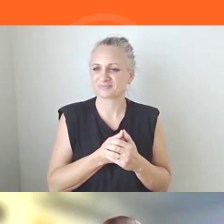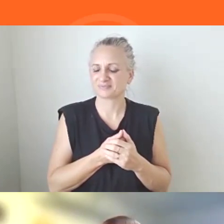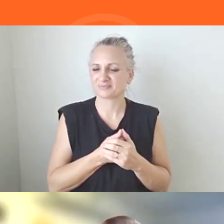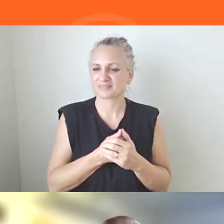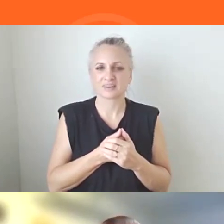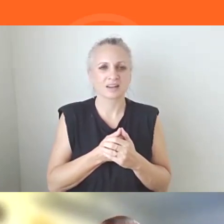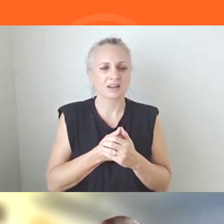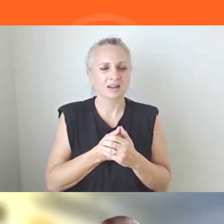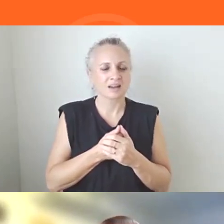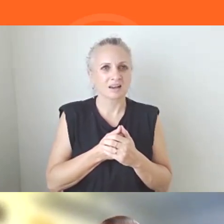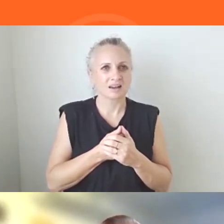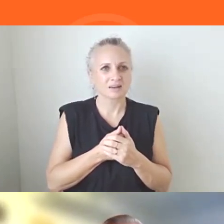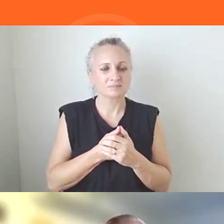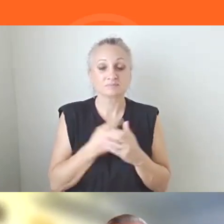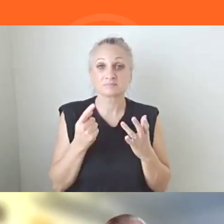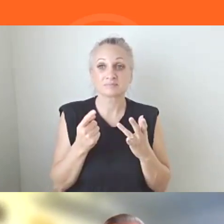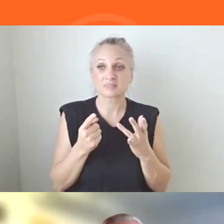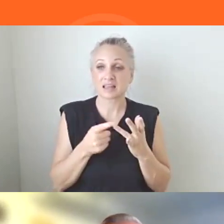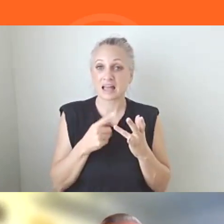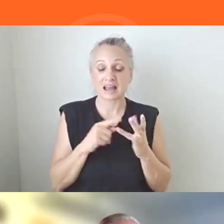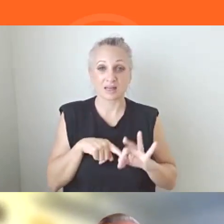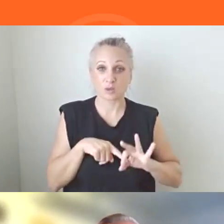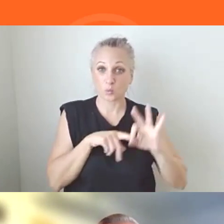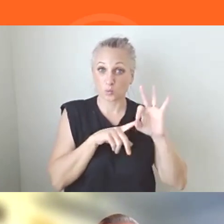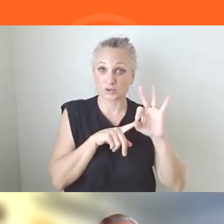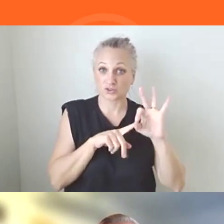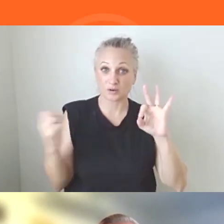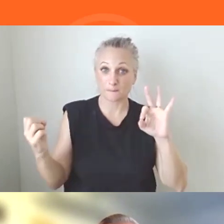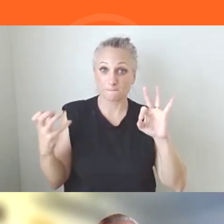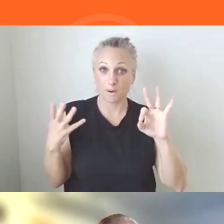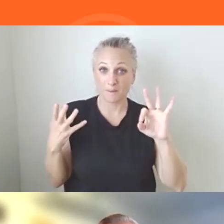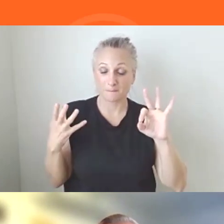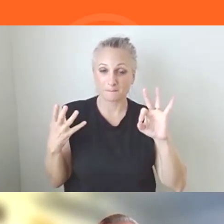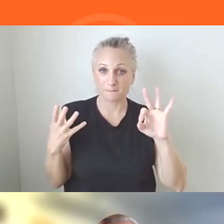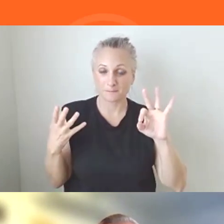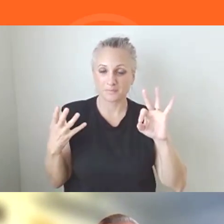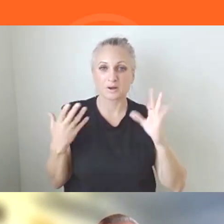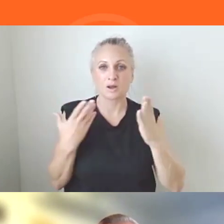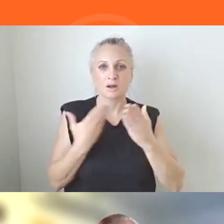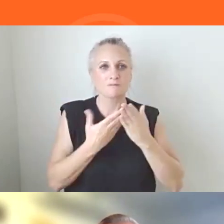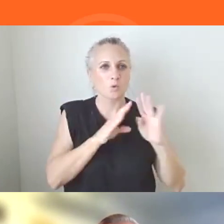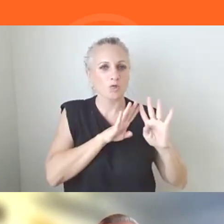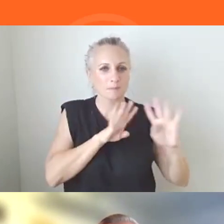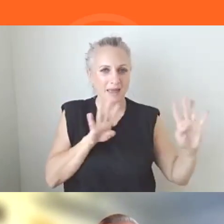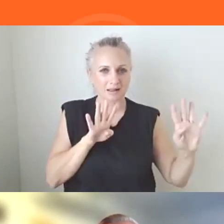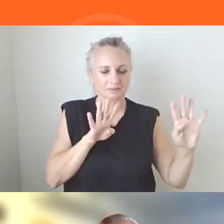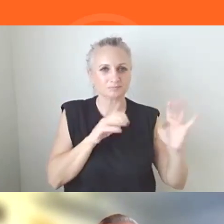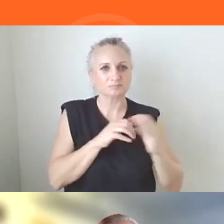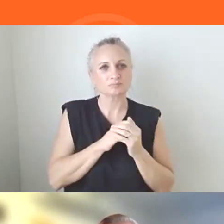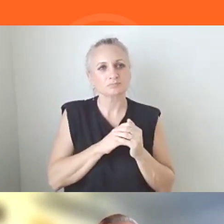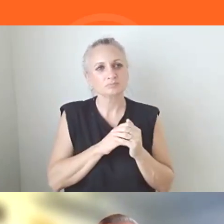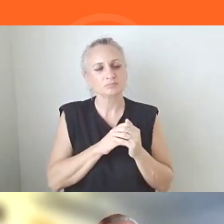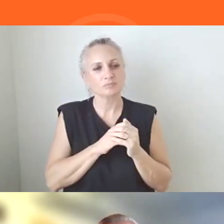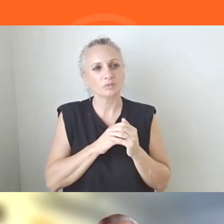just another question from the panel. What is your take